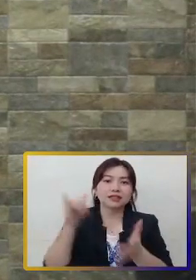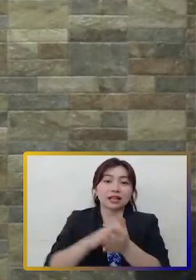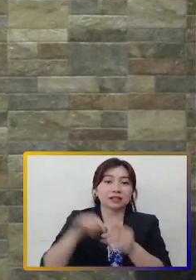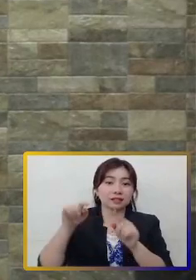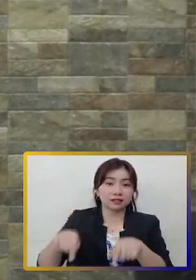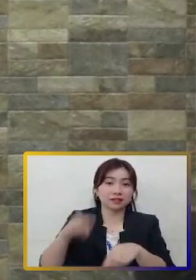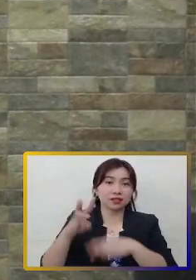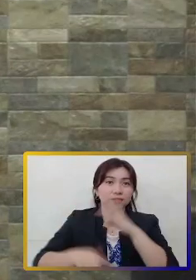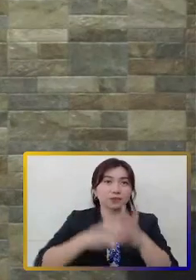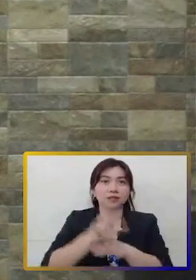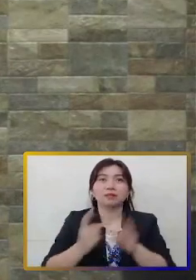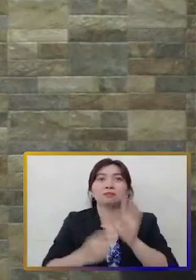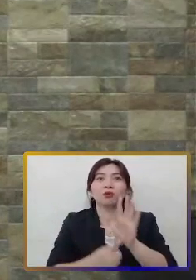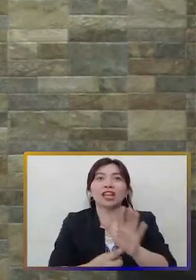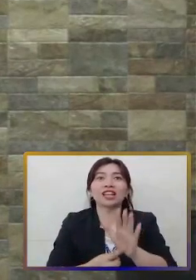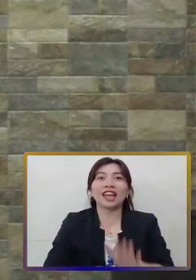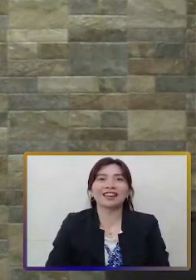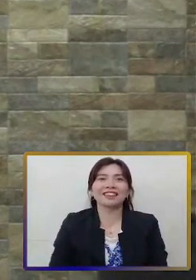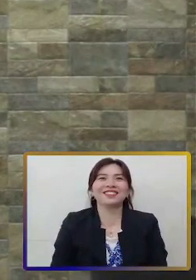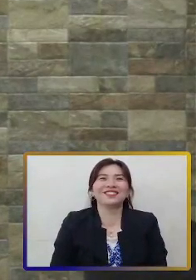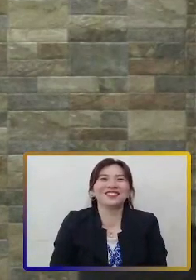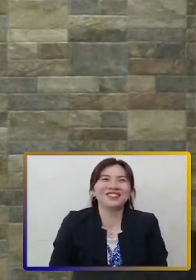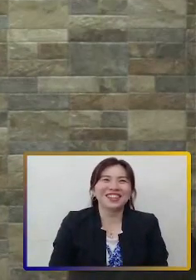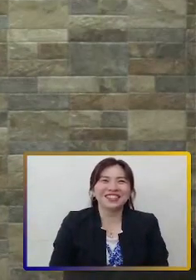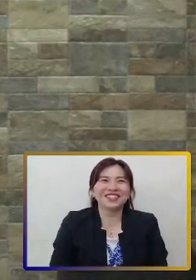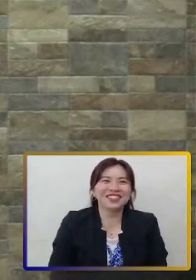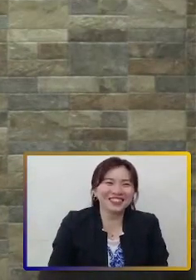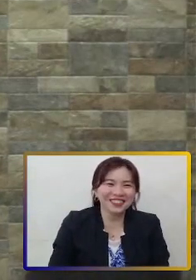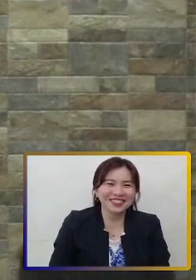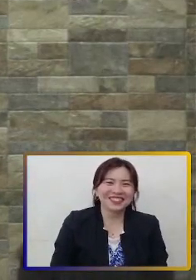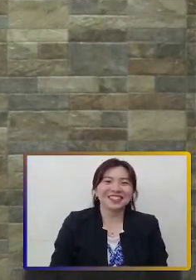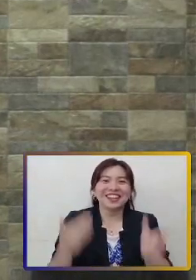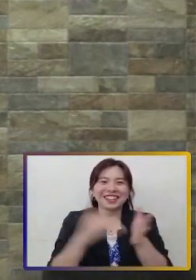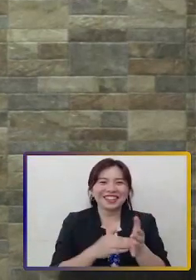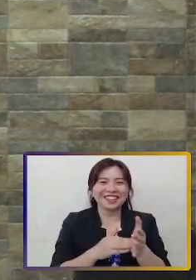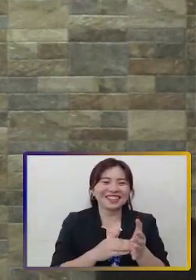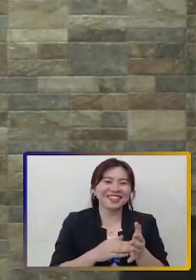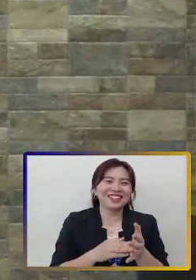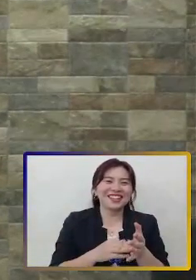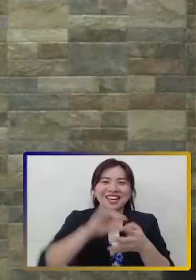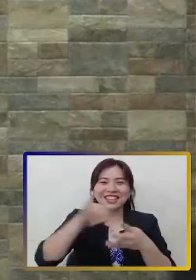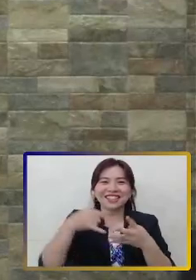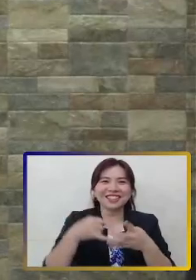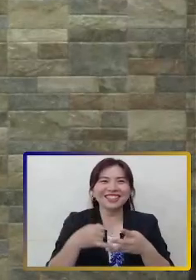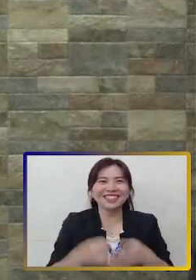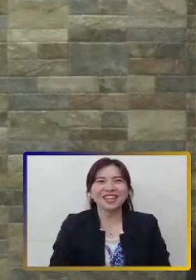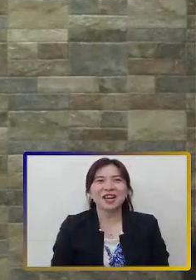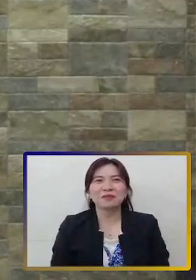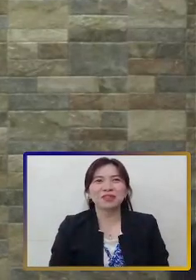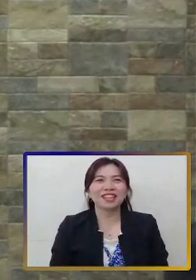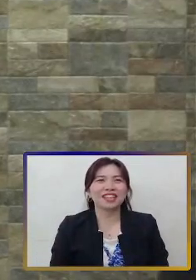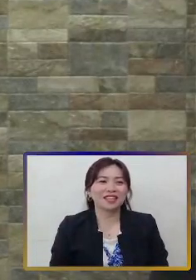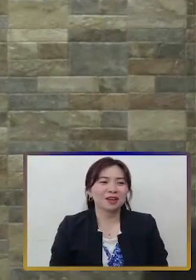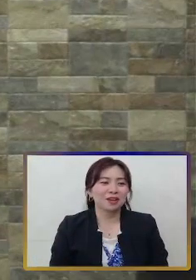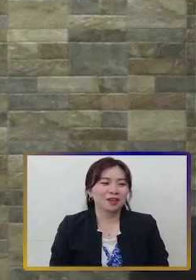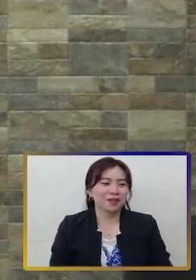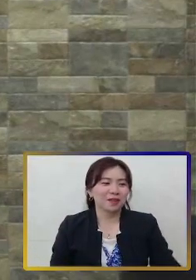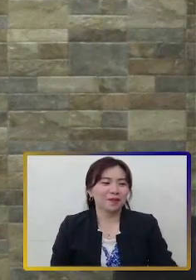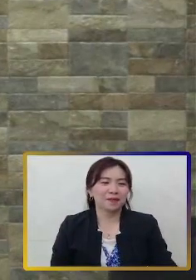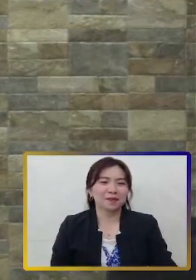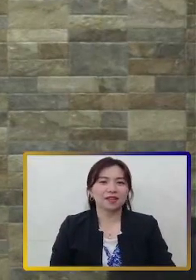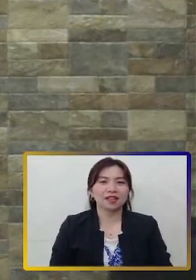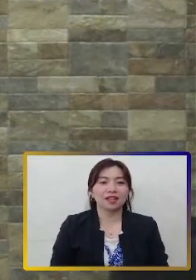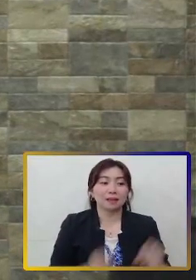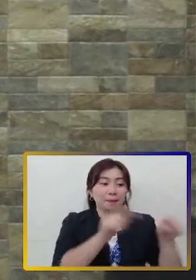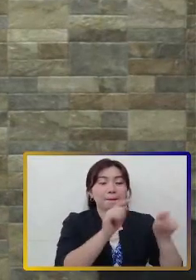kapatid 2 Timothy chapter 3 ver 1 to 5 is a biblical proof mga kapatid you see it's a biblical proof na